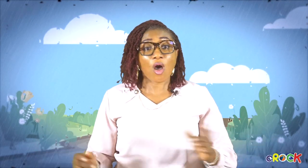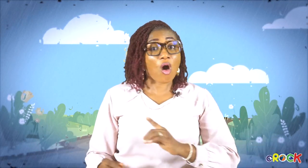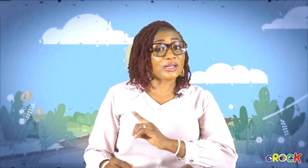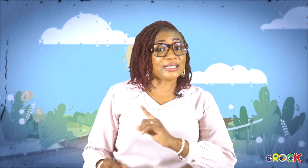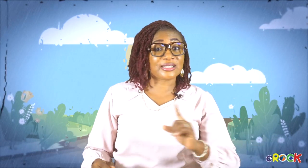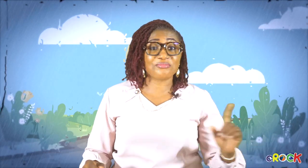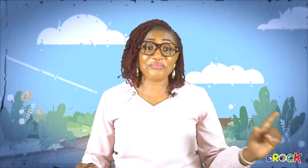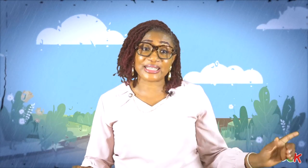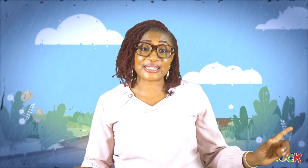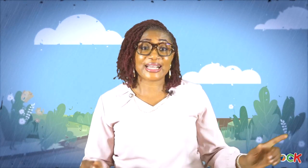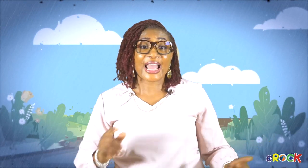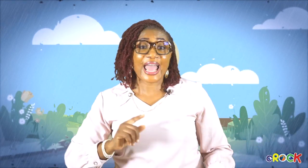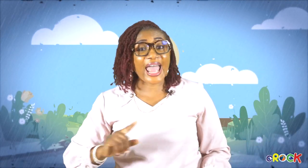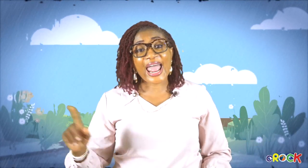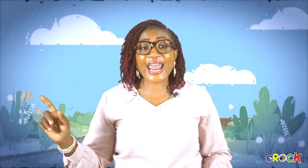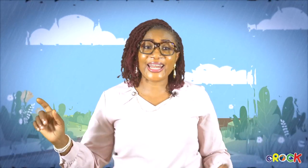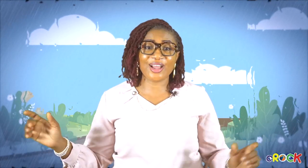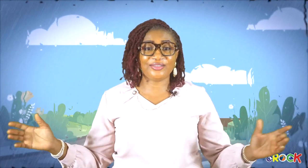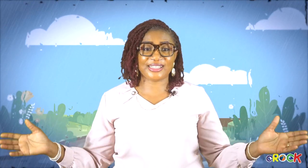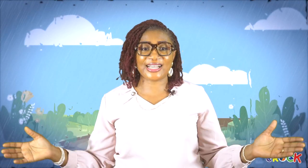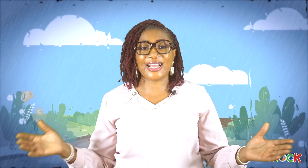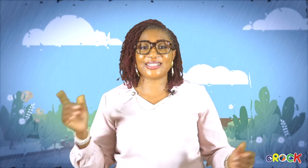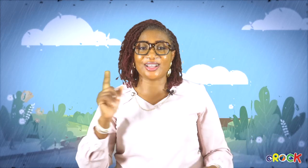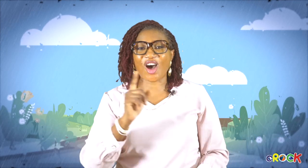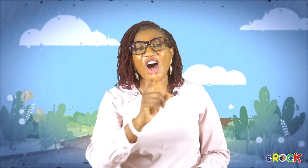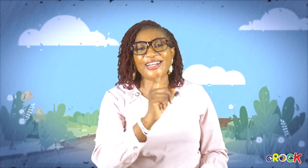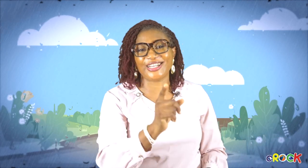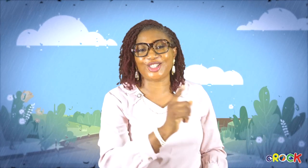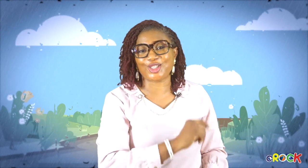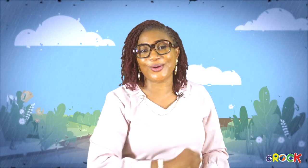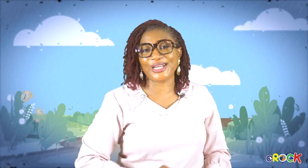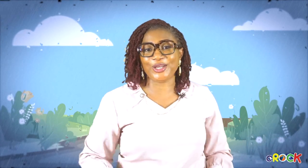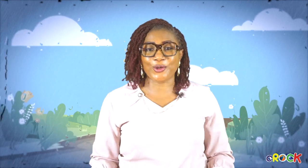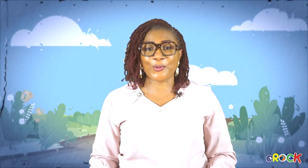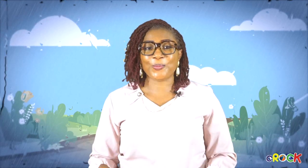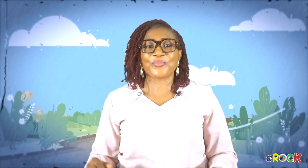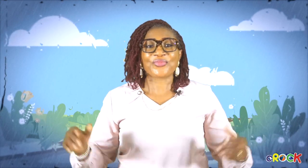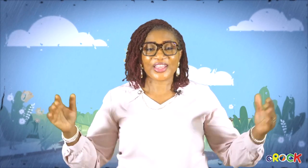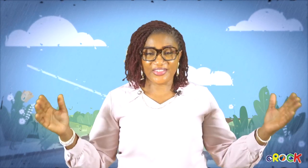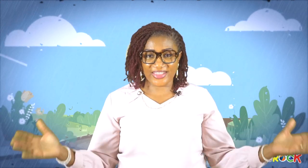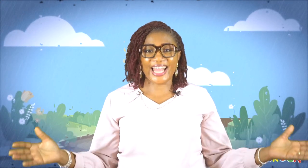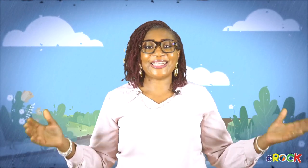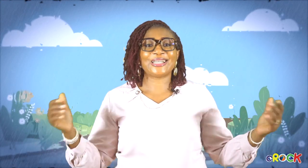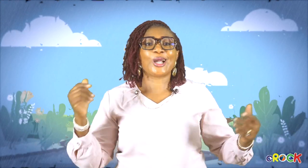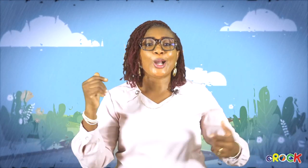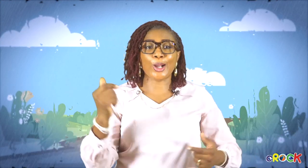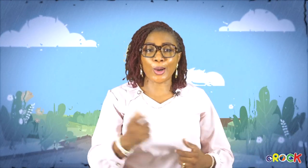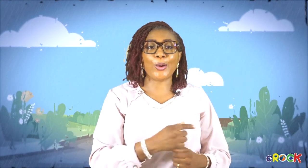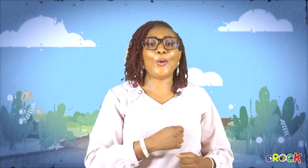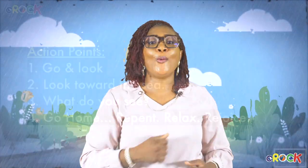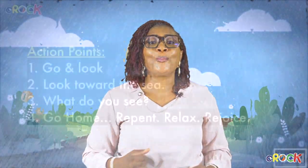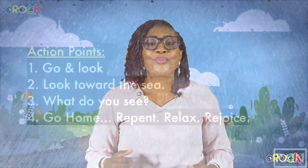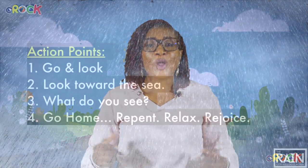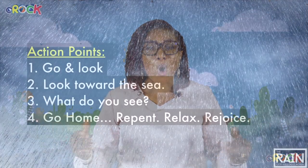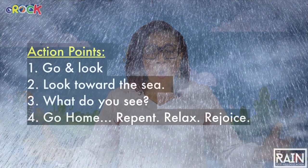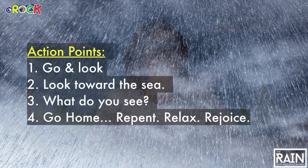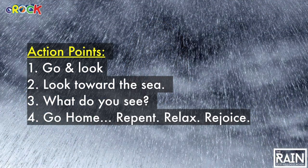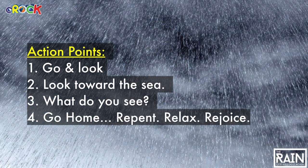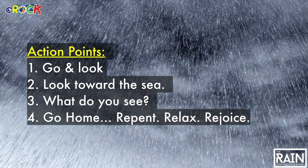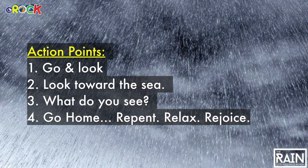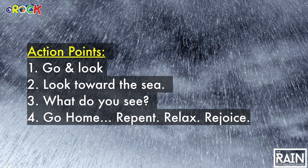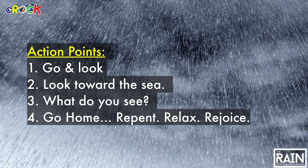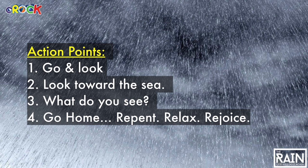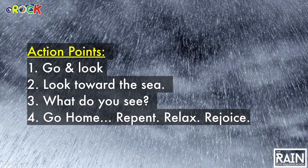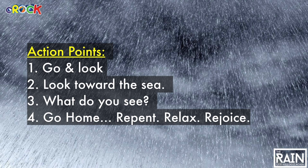miss or dismiss any of the signs God is showing you. Then go home.